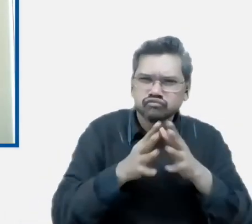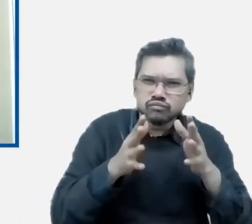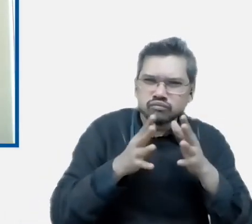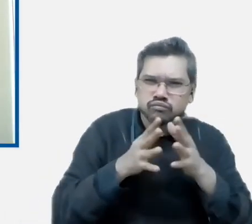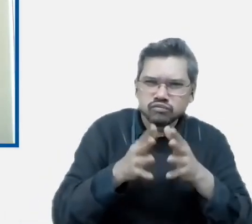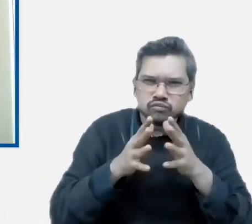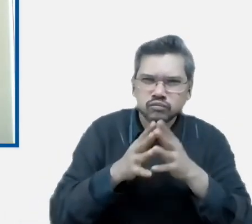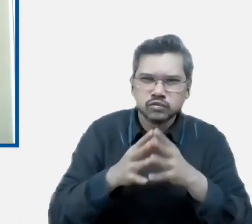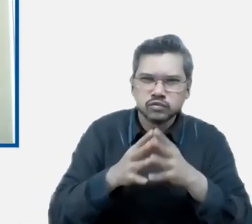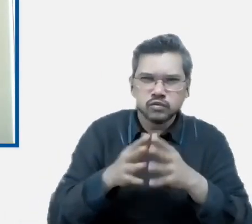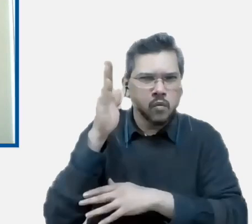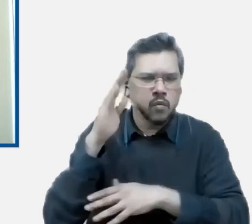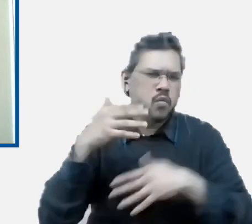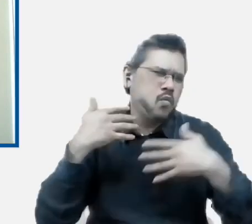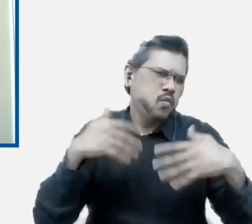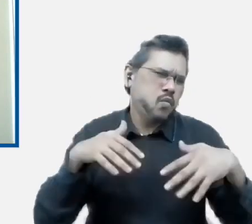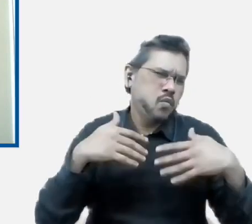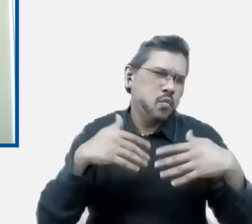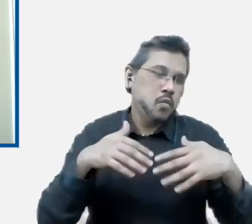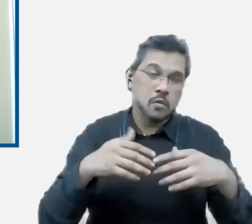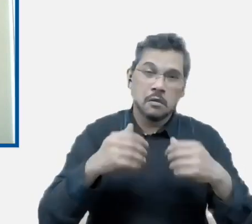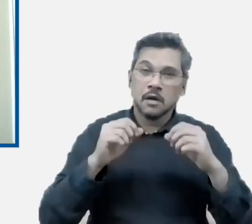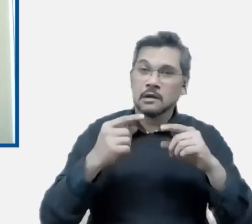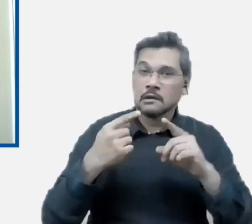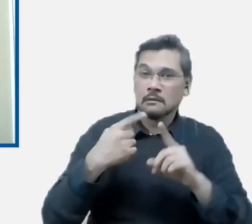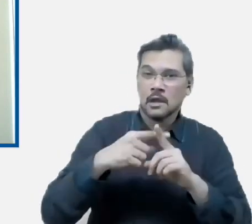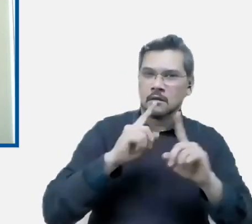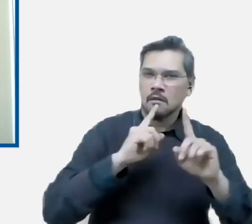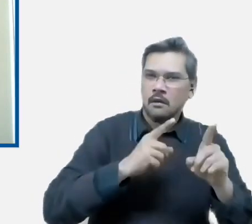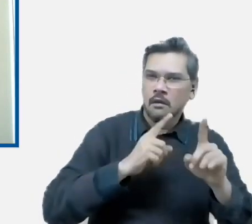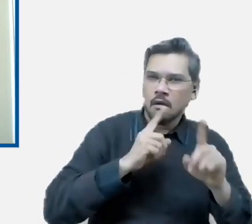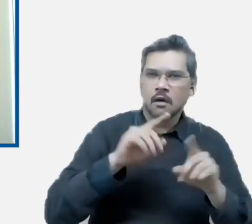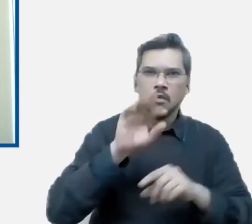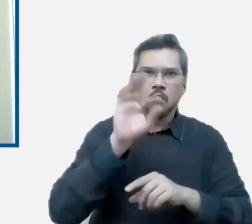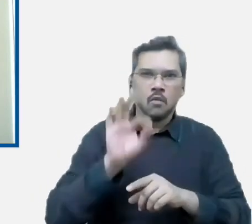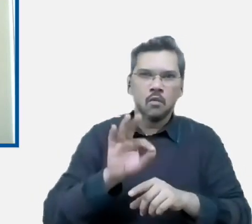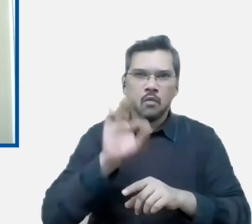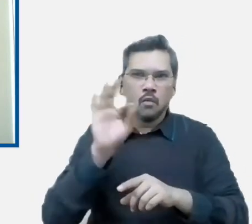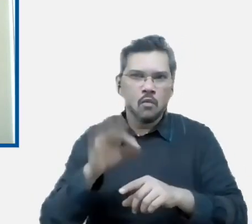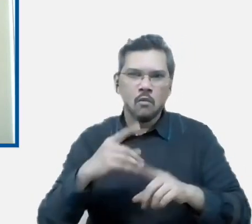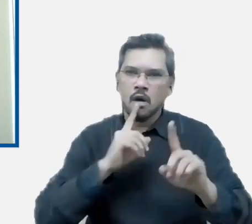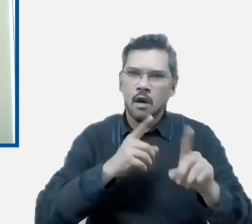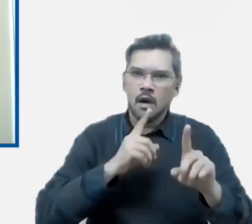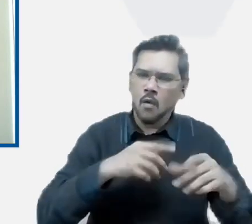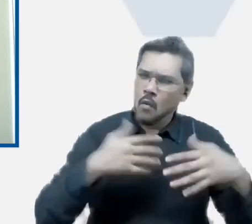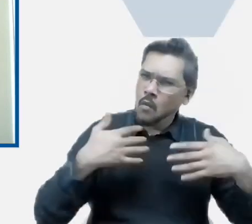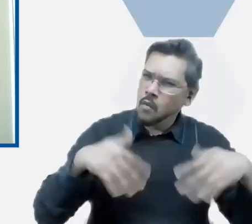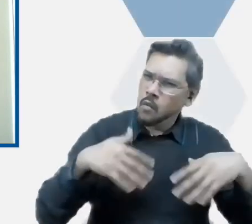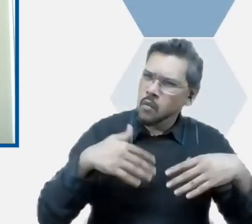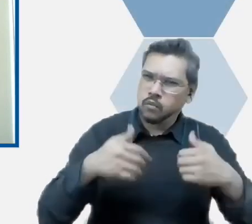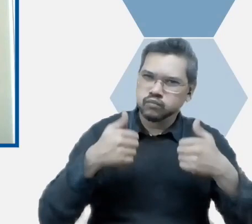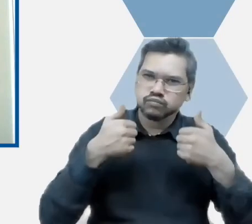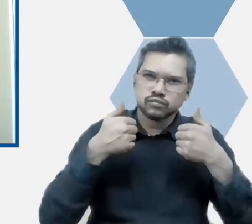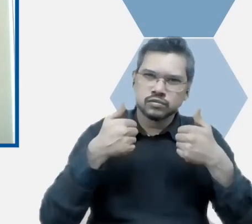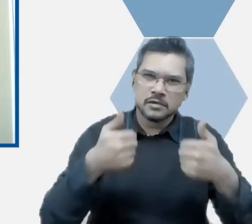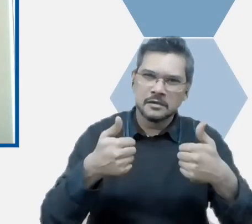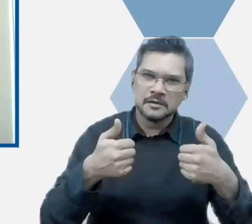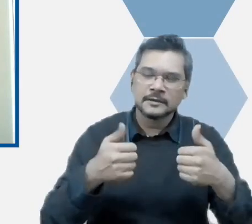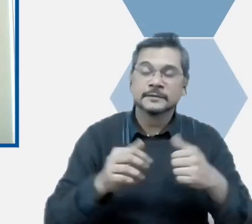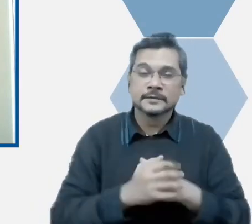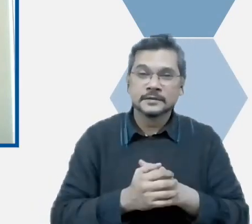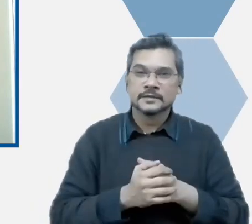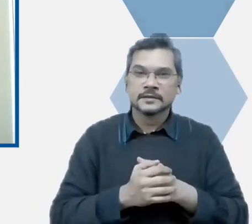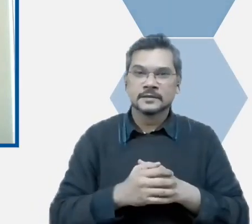So definitely, please, like I said, avail your links, or even your contact details so